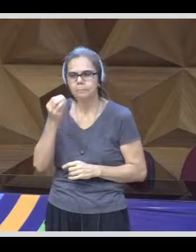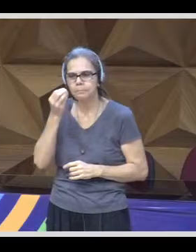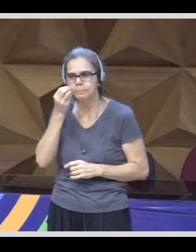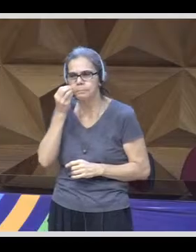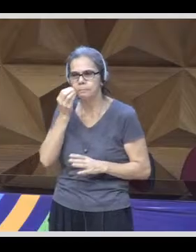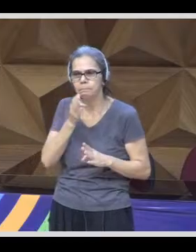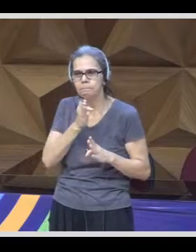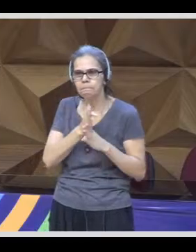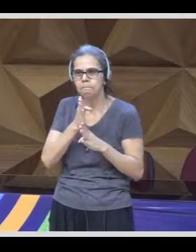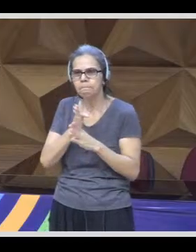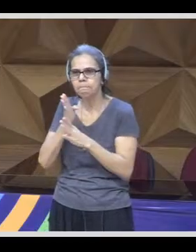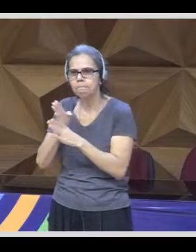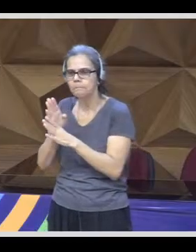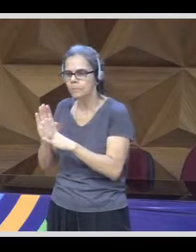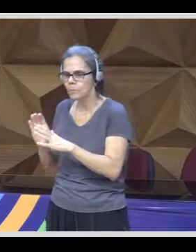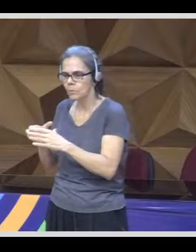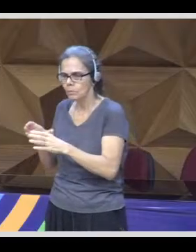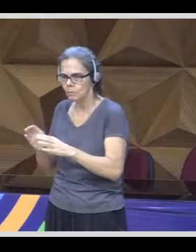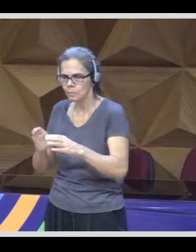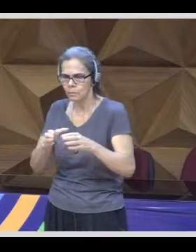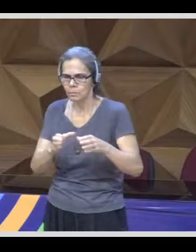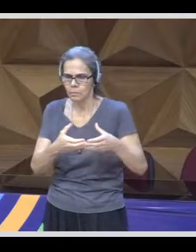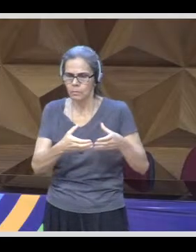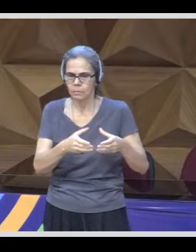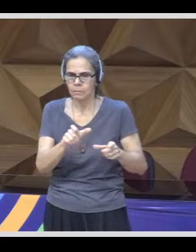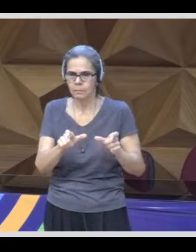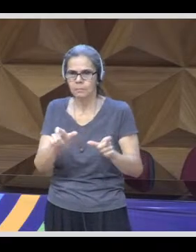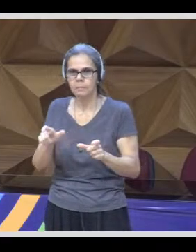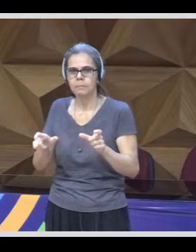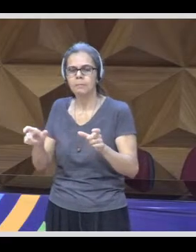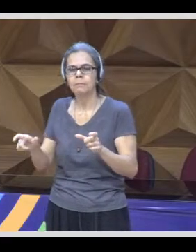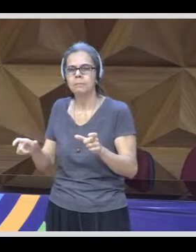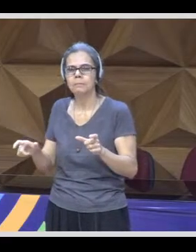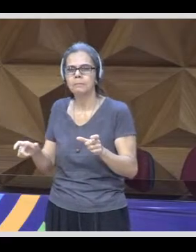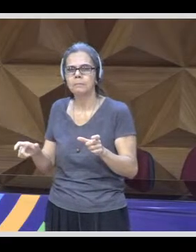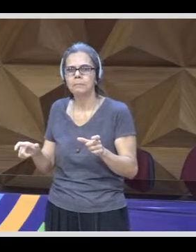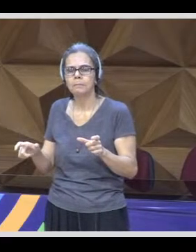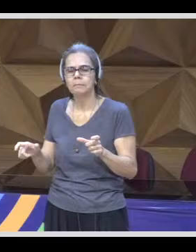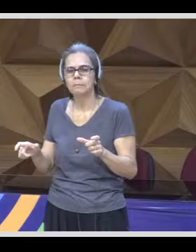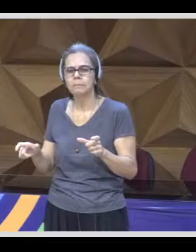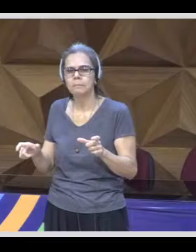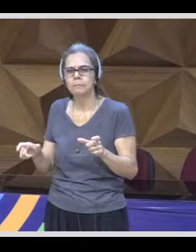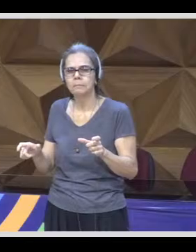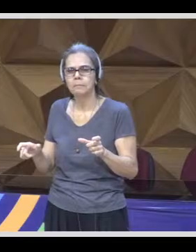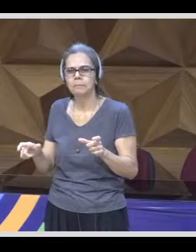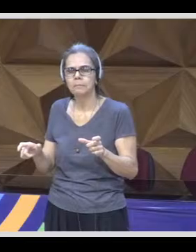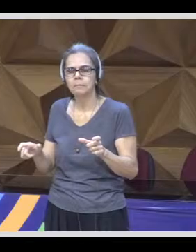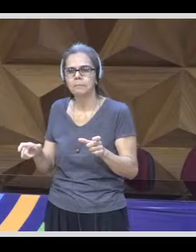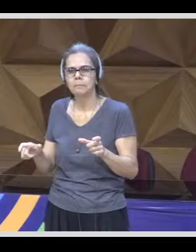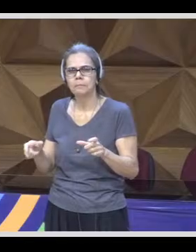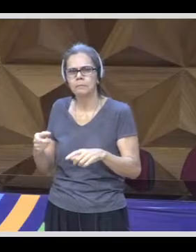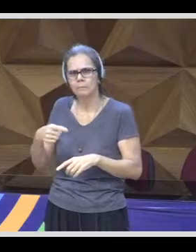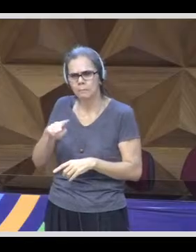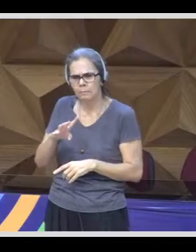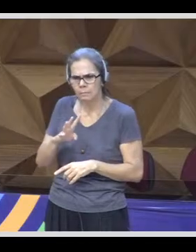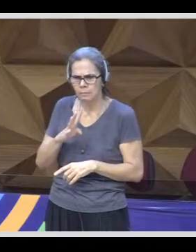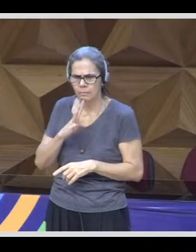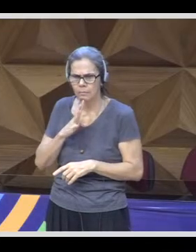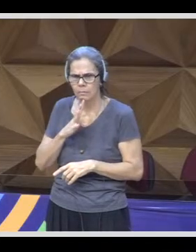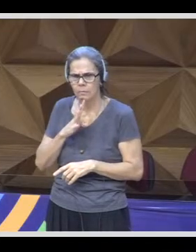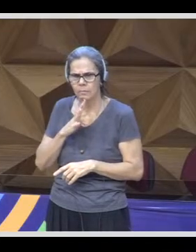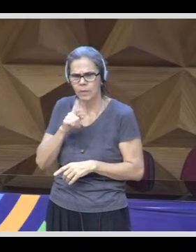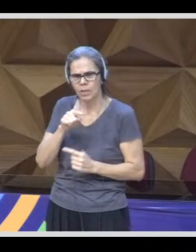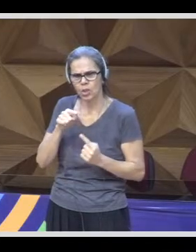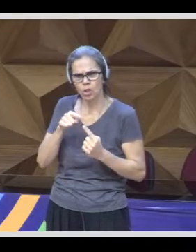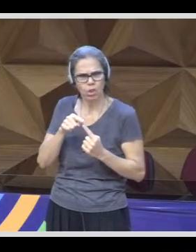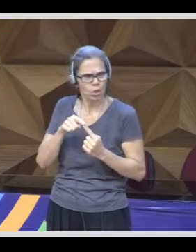the sense of graph. If anyone works with a network graph, you have community detection. So we wanted to run community detection